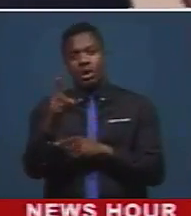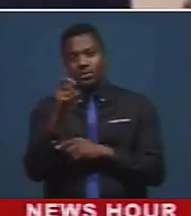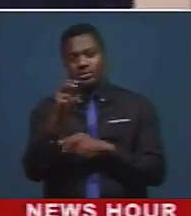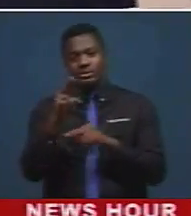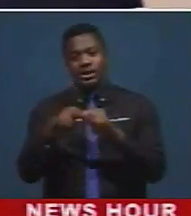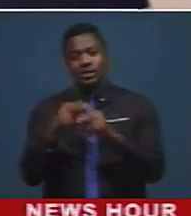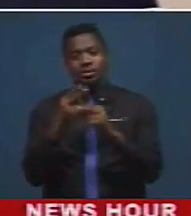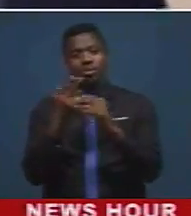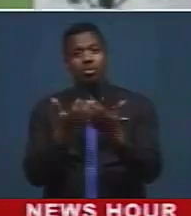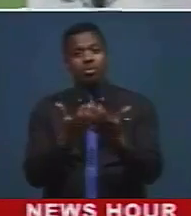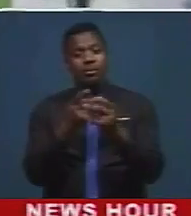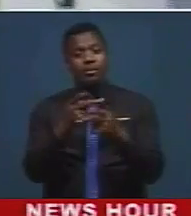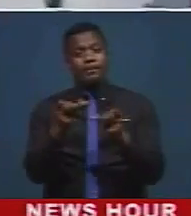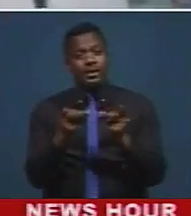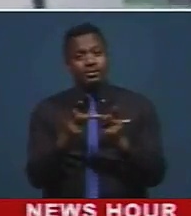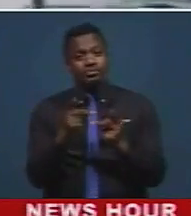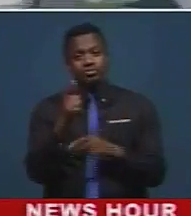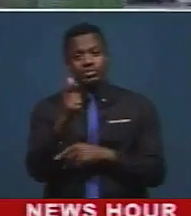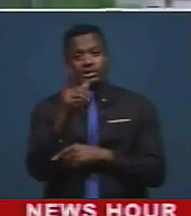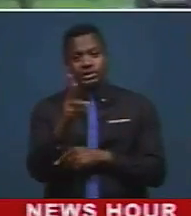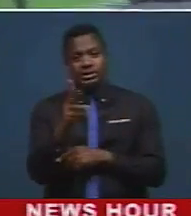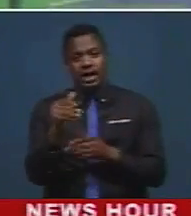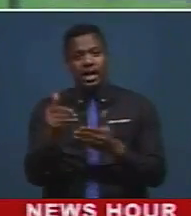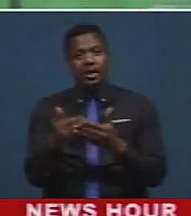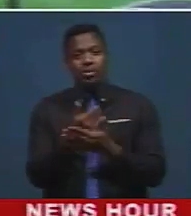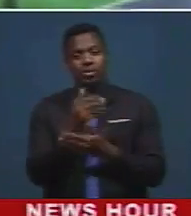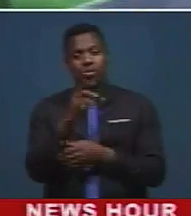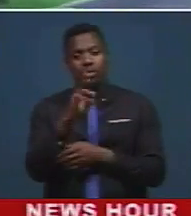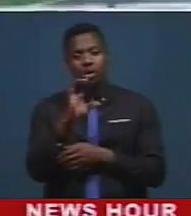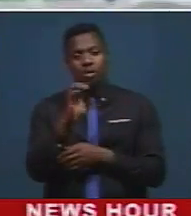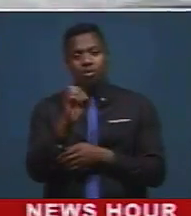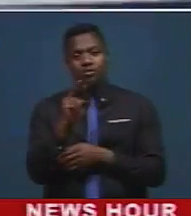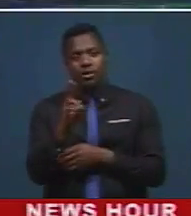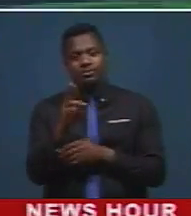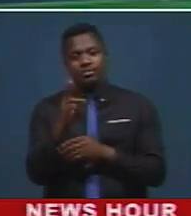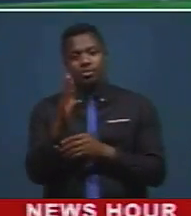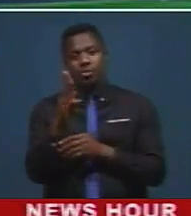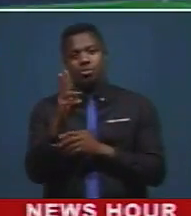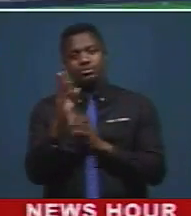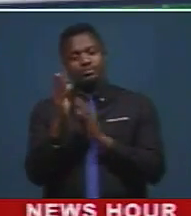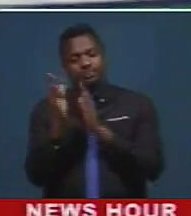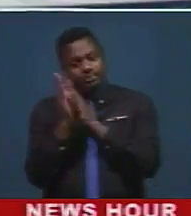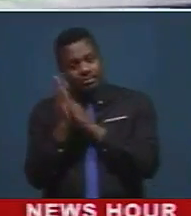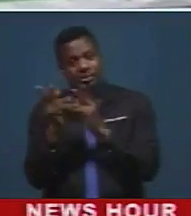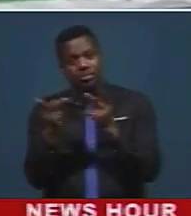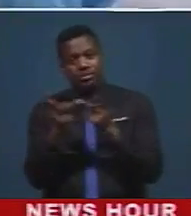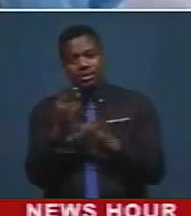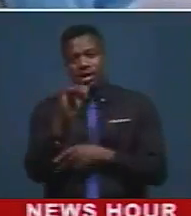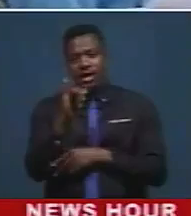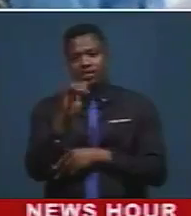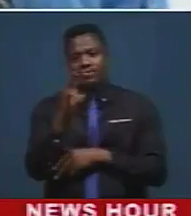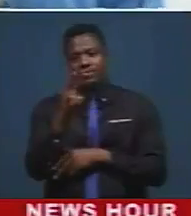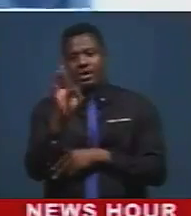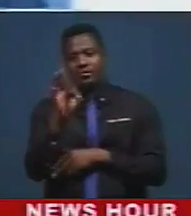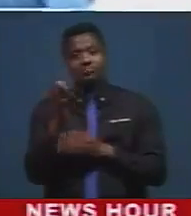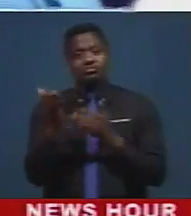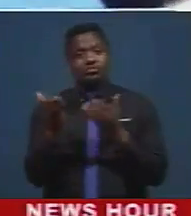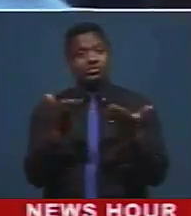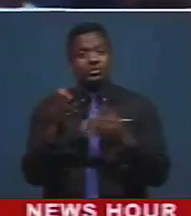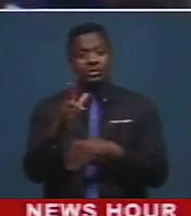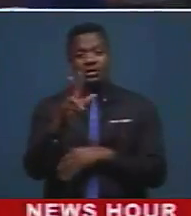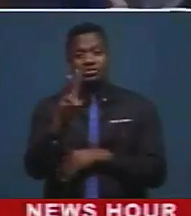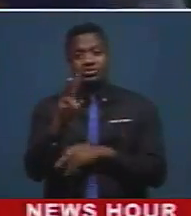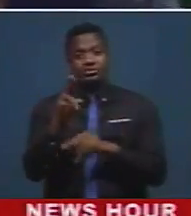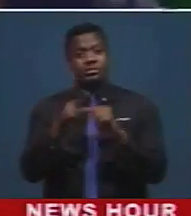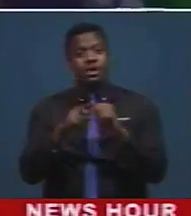seating waiting area, 26 recovery wards, 24 consulting rooms, IVF services, 32